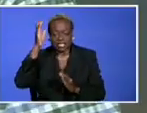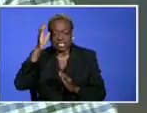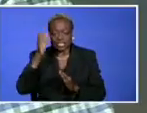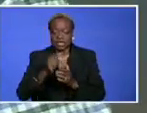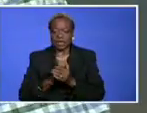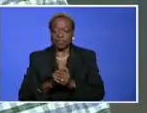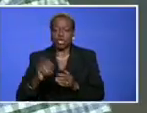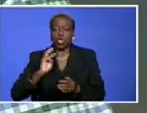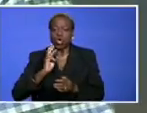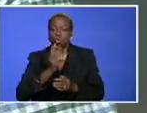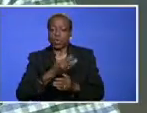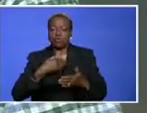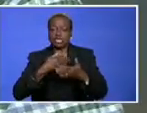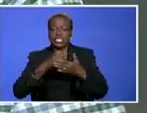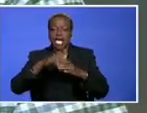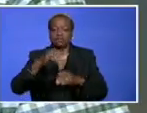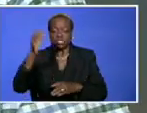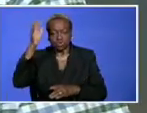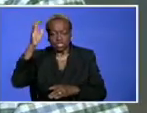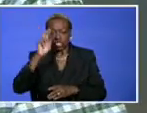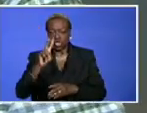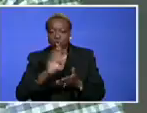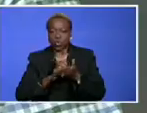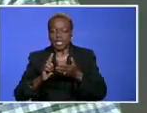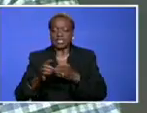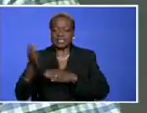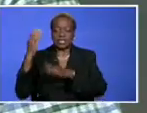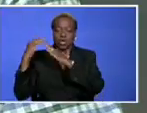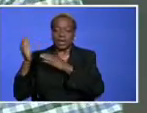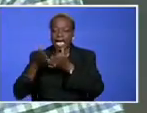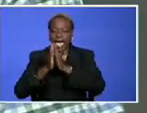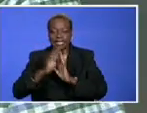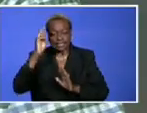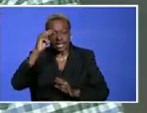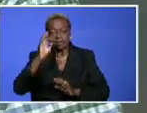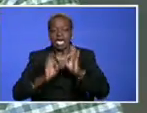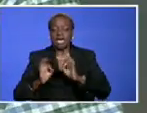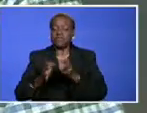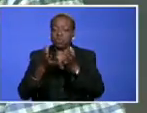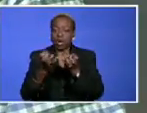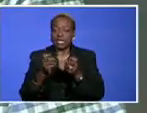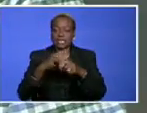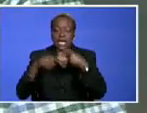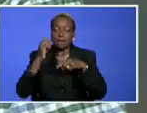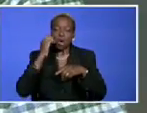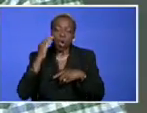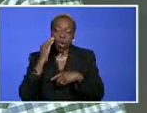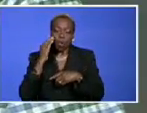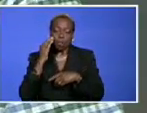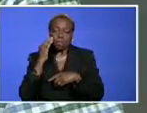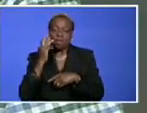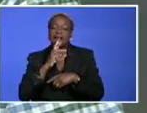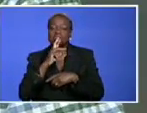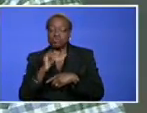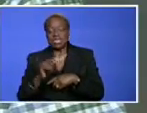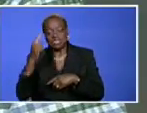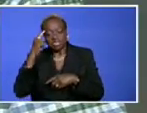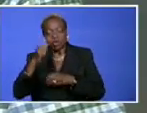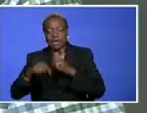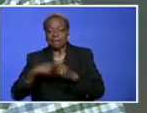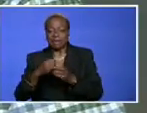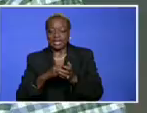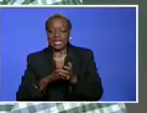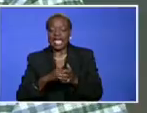we reached out to Chris about 2 weeks ago and asked him if he wanted to come home. Really, he thought about it, and then